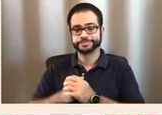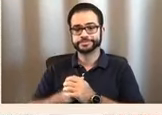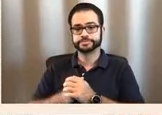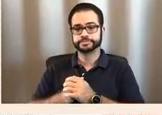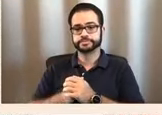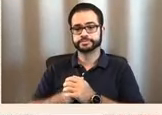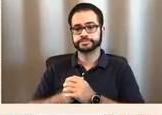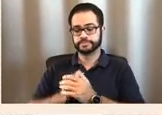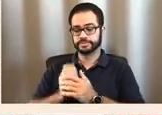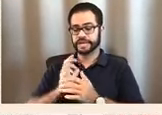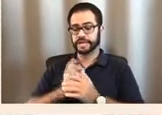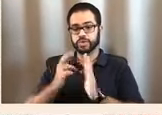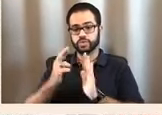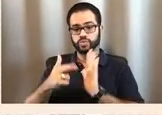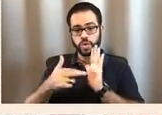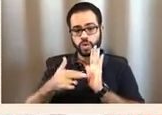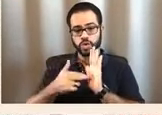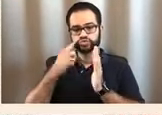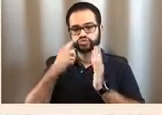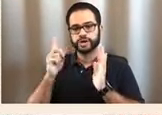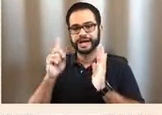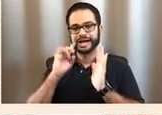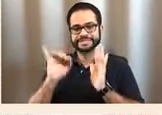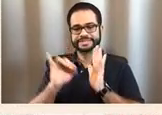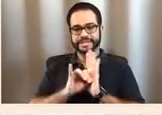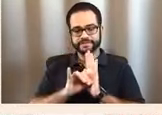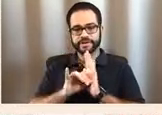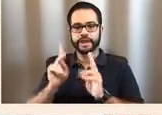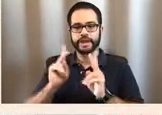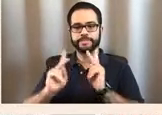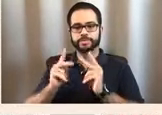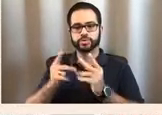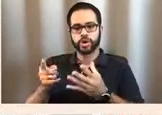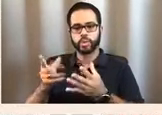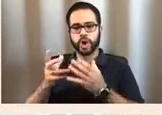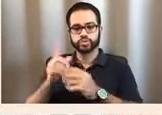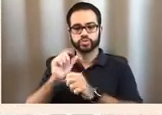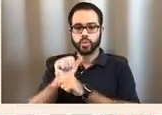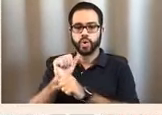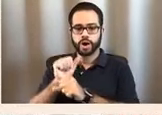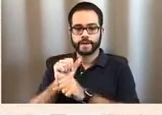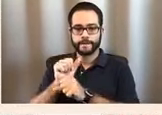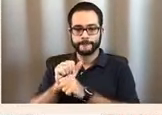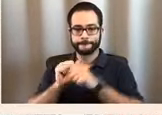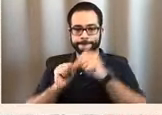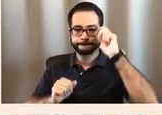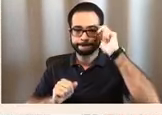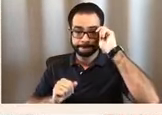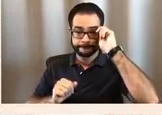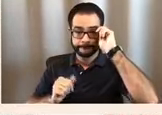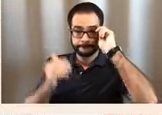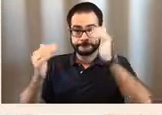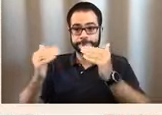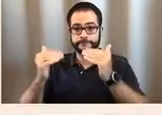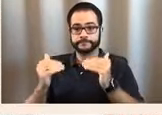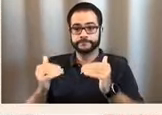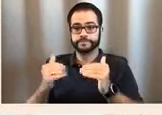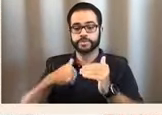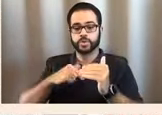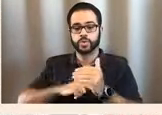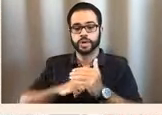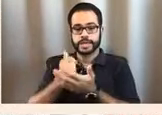is to identify individuals who have expressed a desire to work. Next, we assist with the